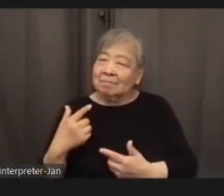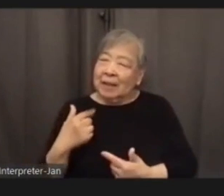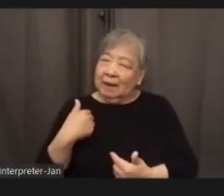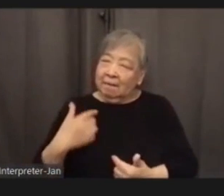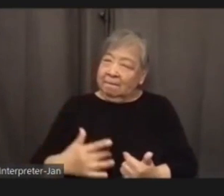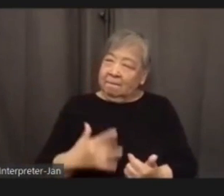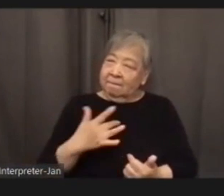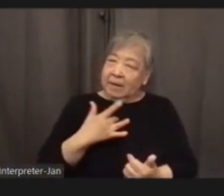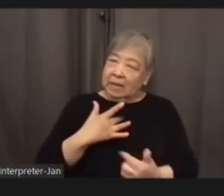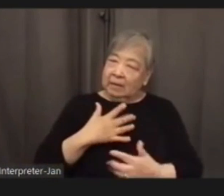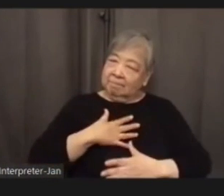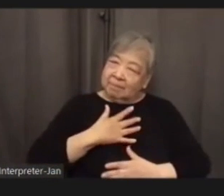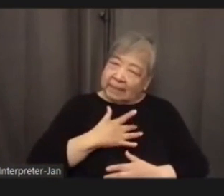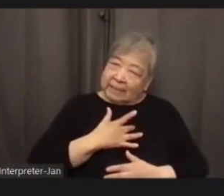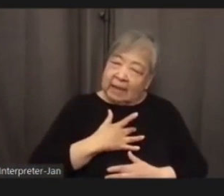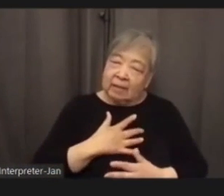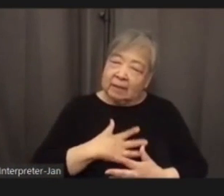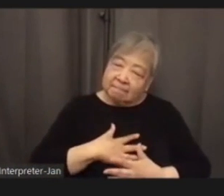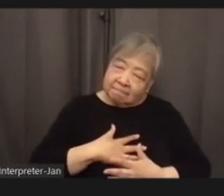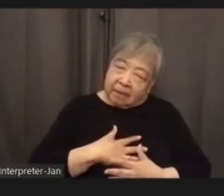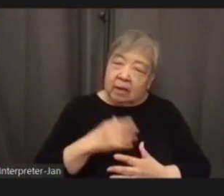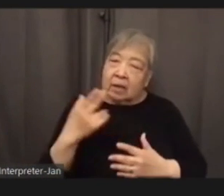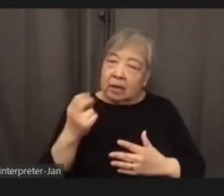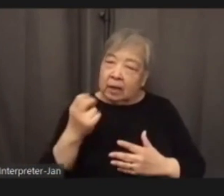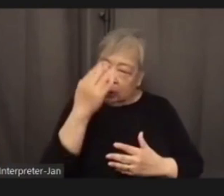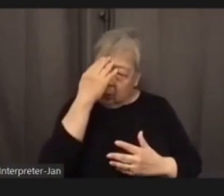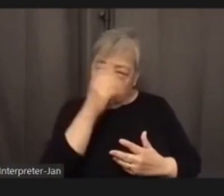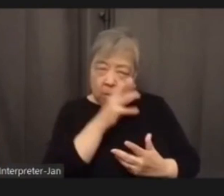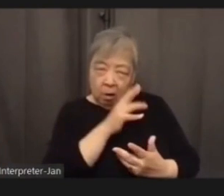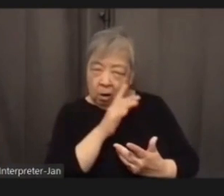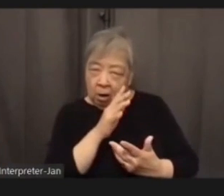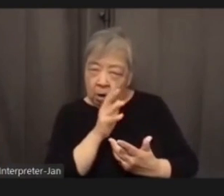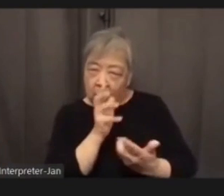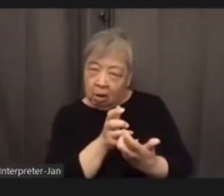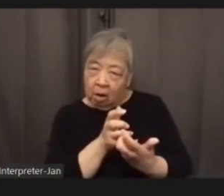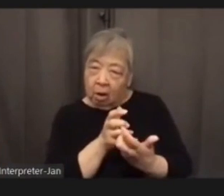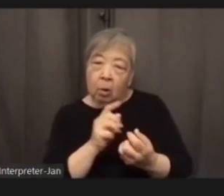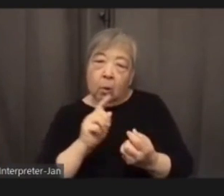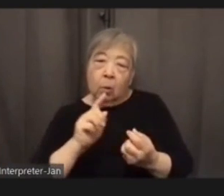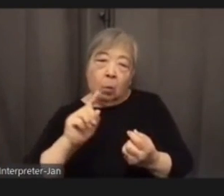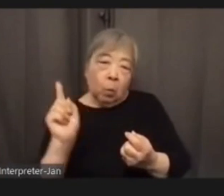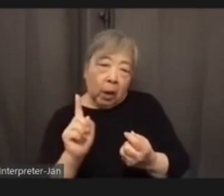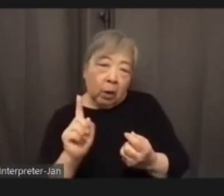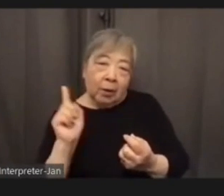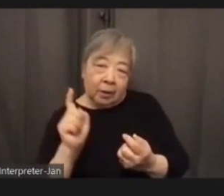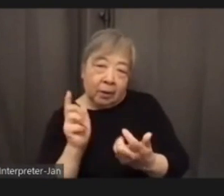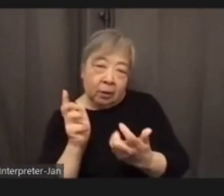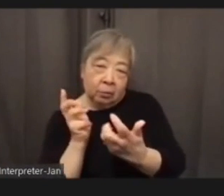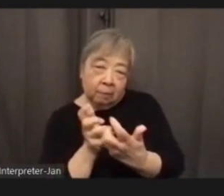song. Mm-hmm. He just knew where it needed to lie. Yes. And